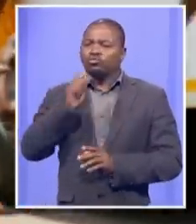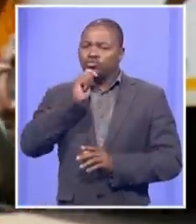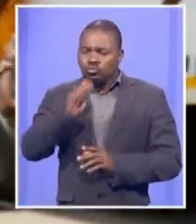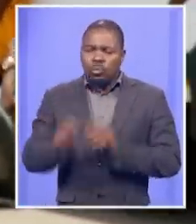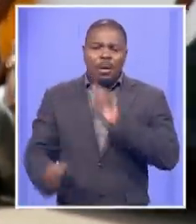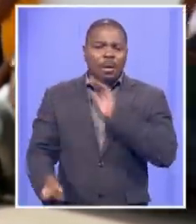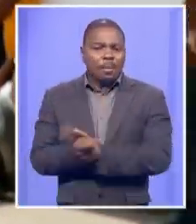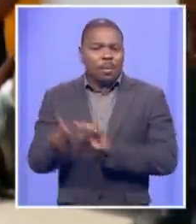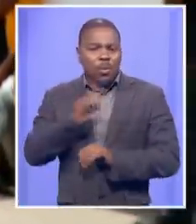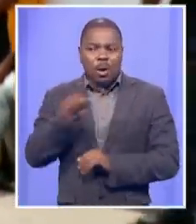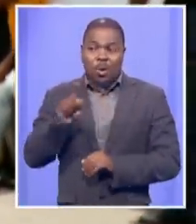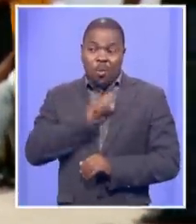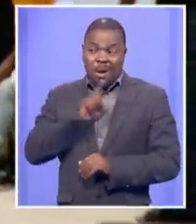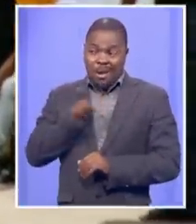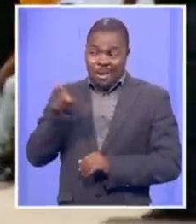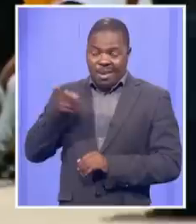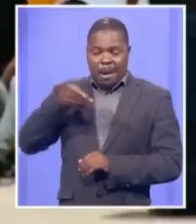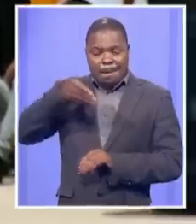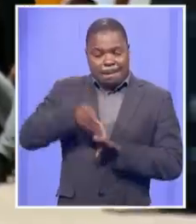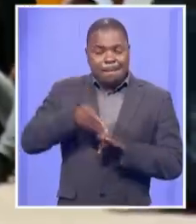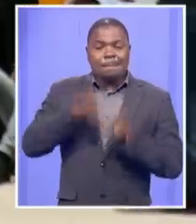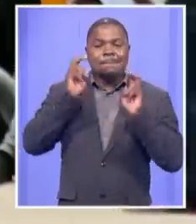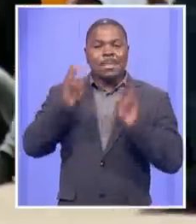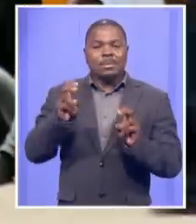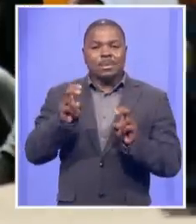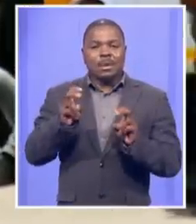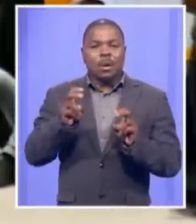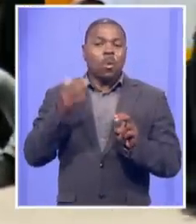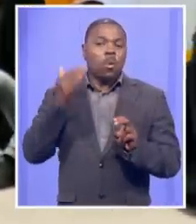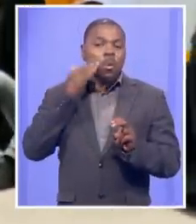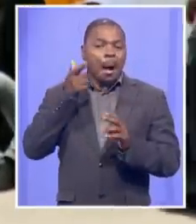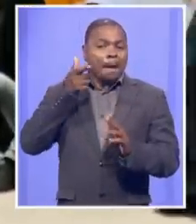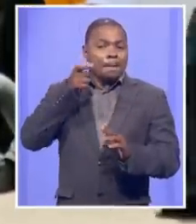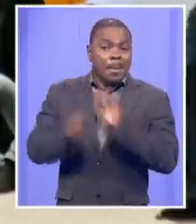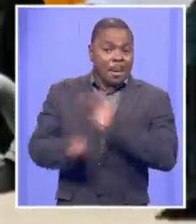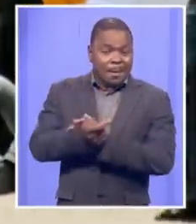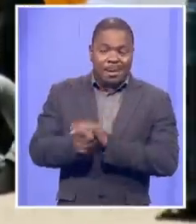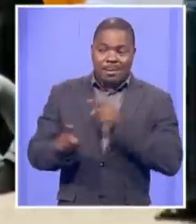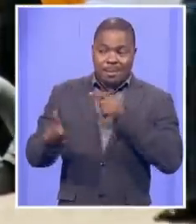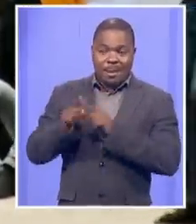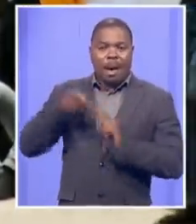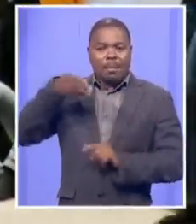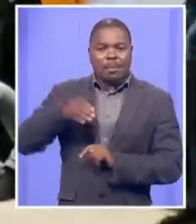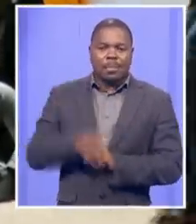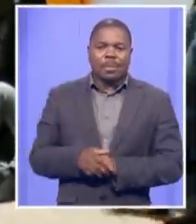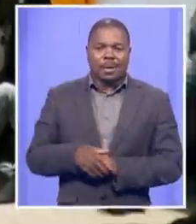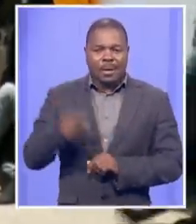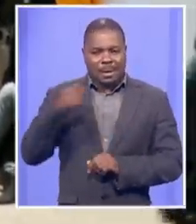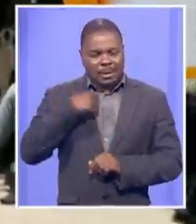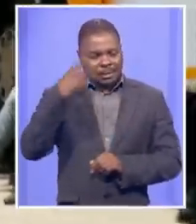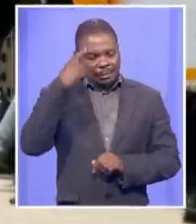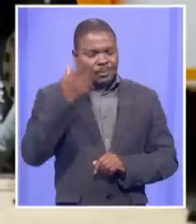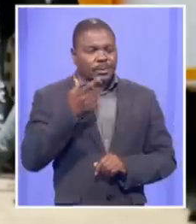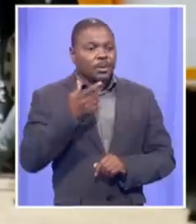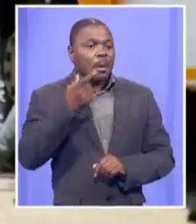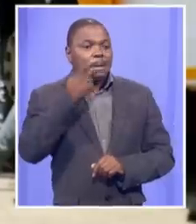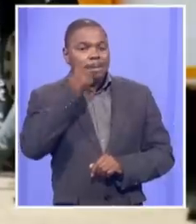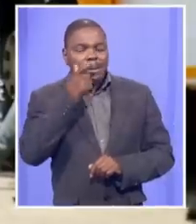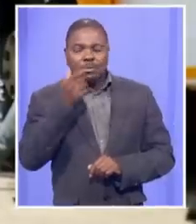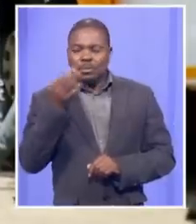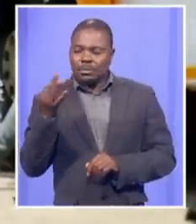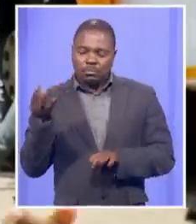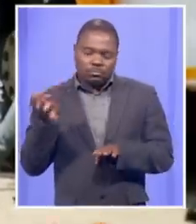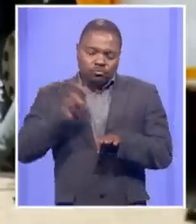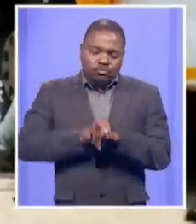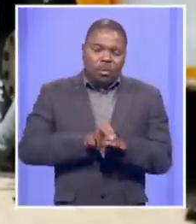happened, because he was on the bus when the shooting started, and also I suppose when these gentlemen boarded the bus at